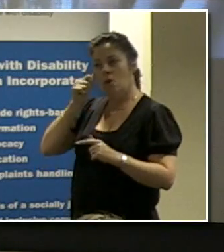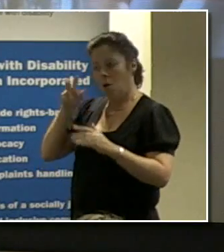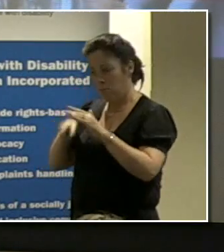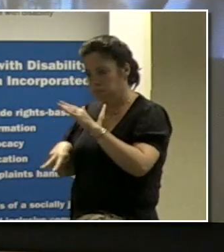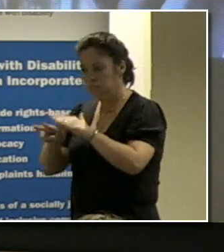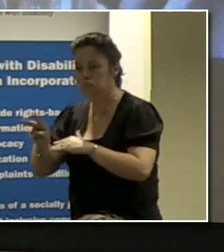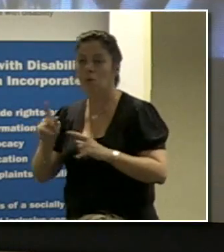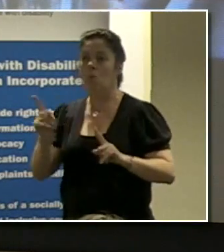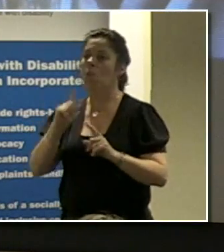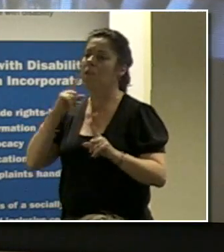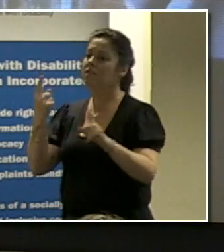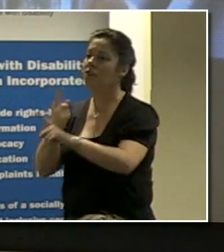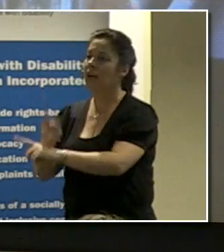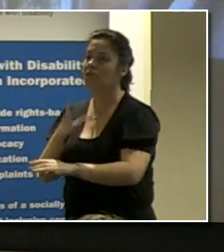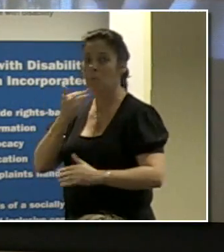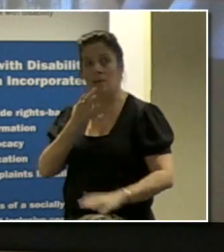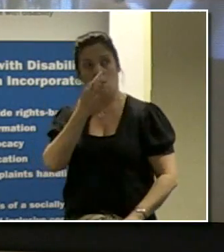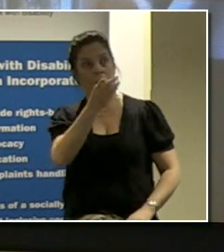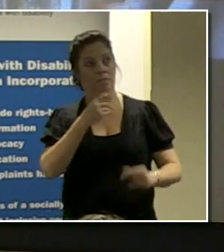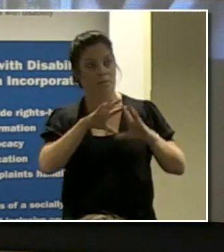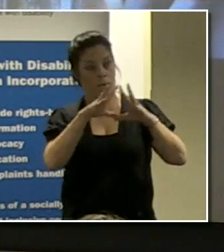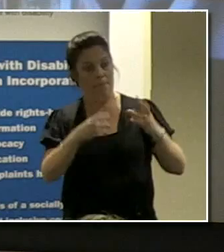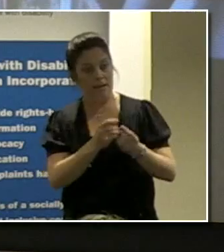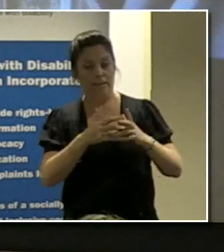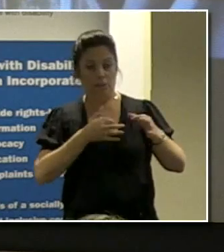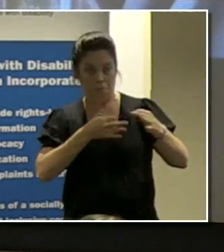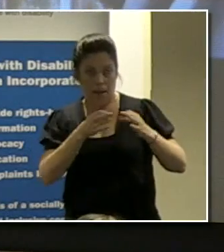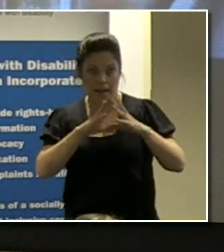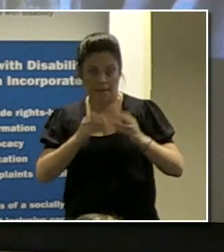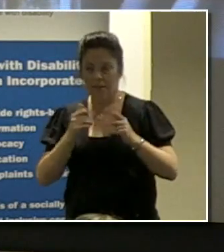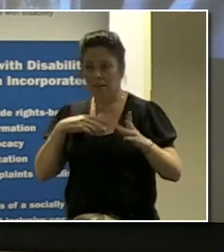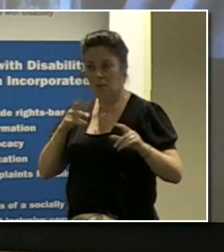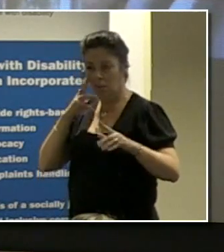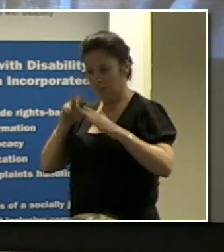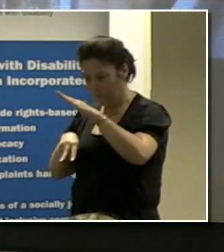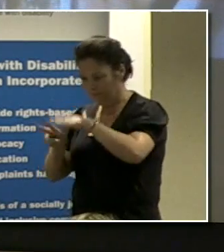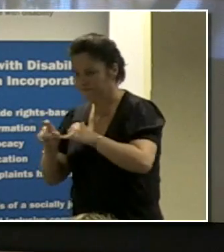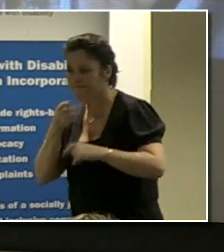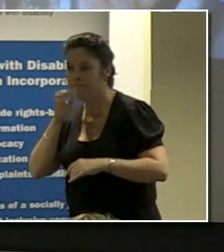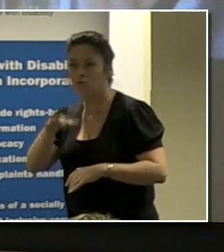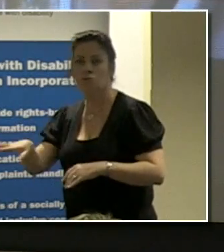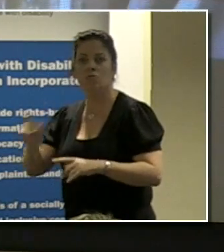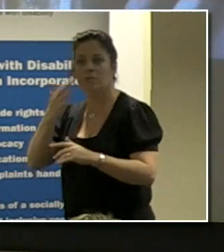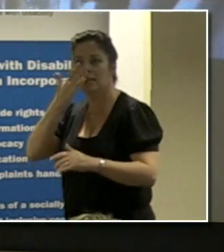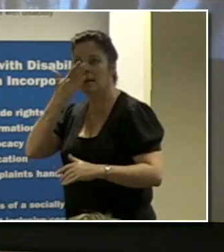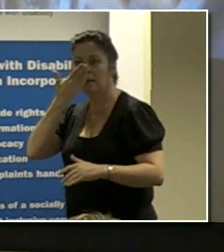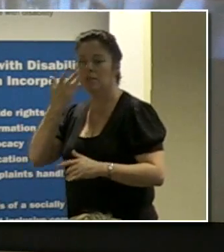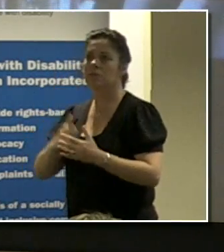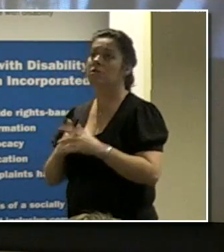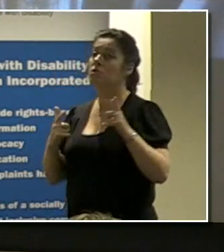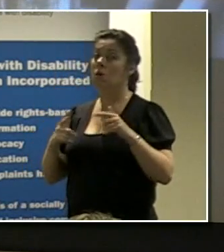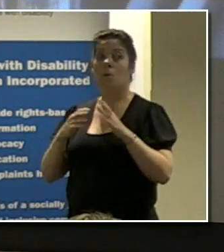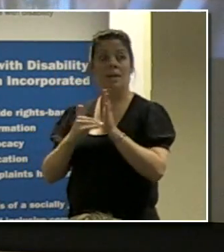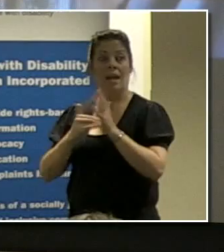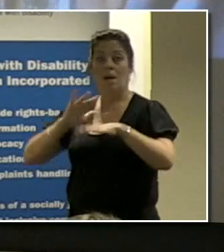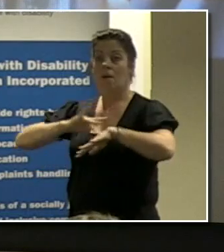age. So we are very much looking at, and we're now piloting in the Pm Blue Mountains, where we've